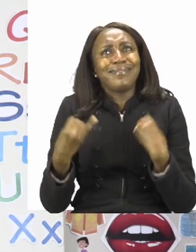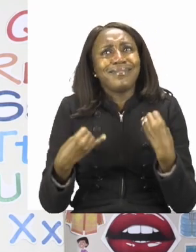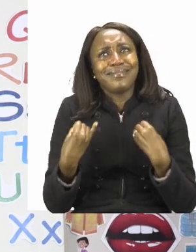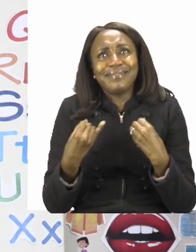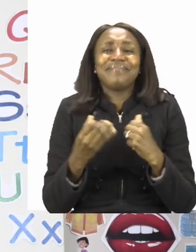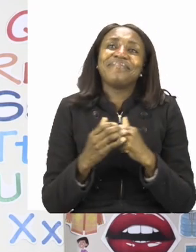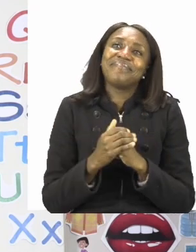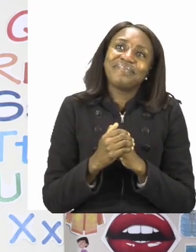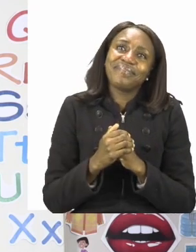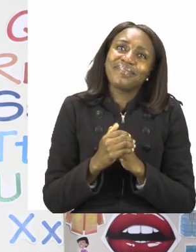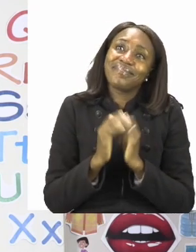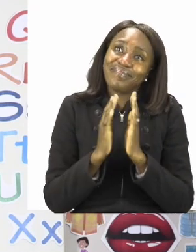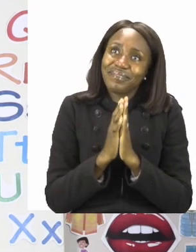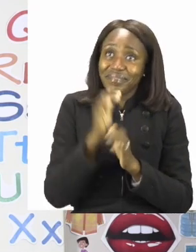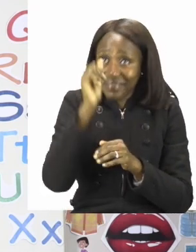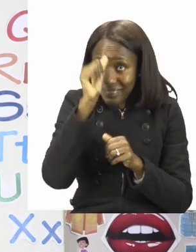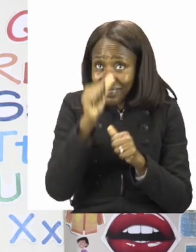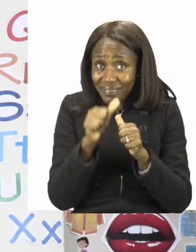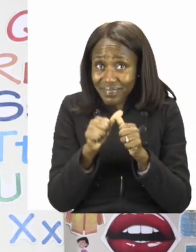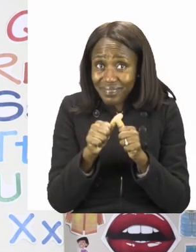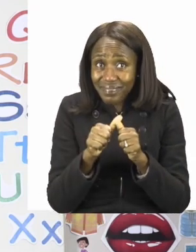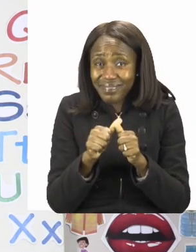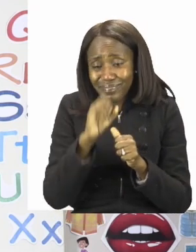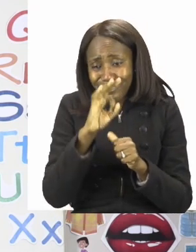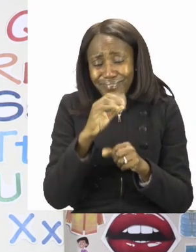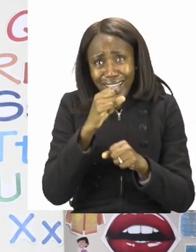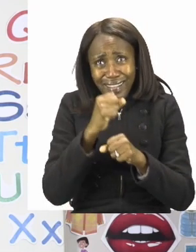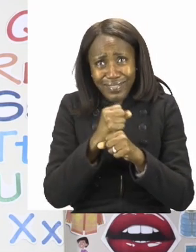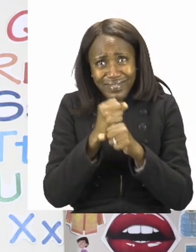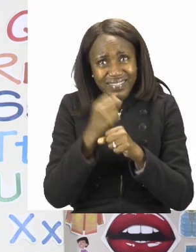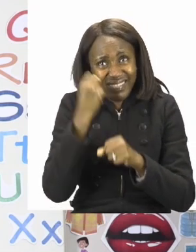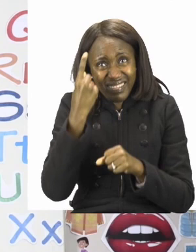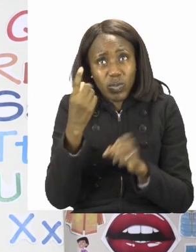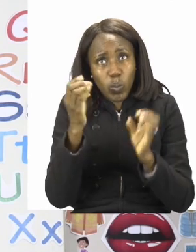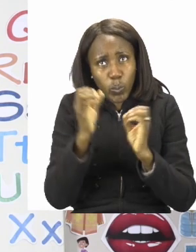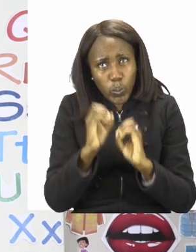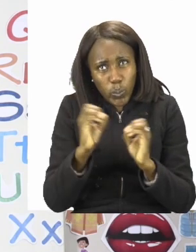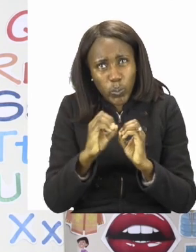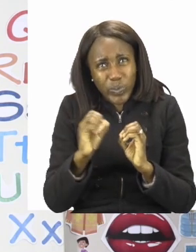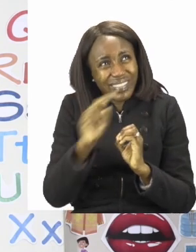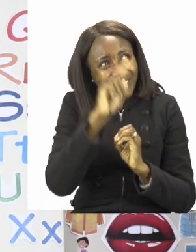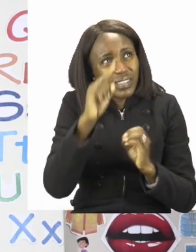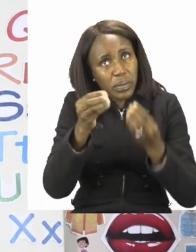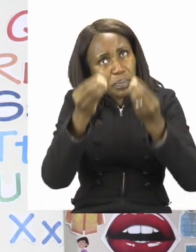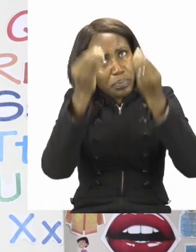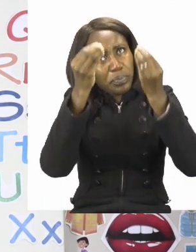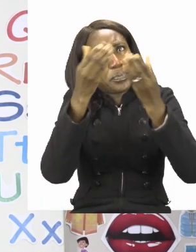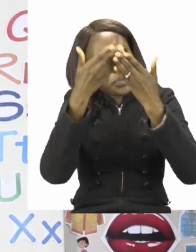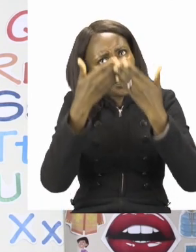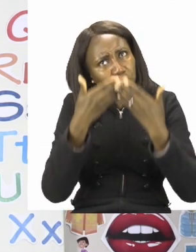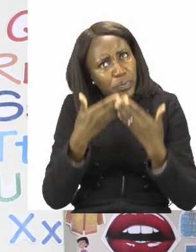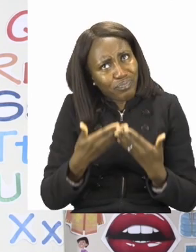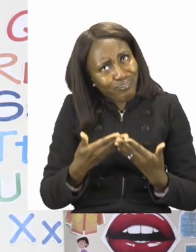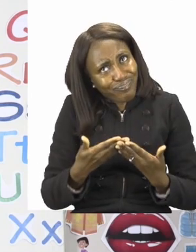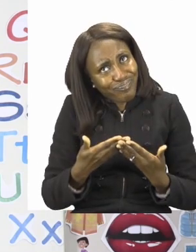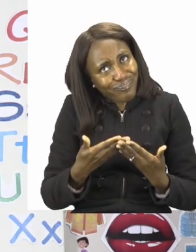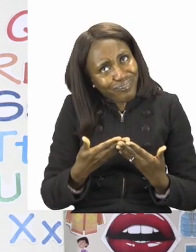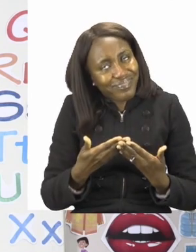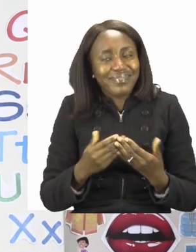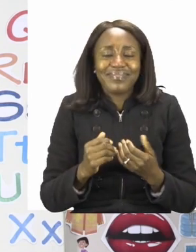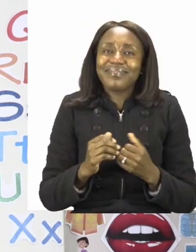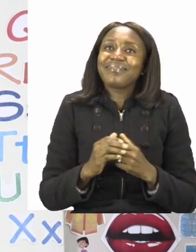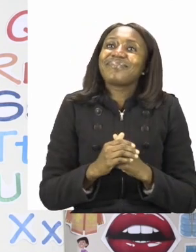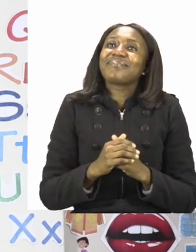did. Remember, if something is too hard or you're not sure what to do, that's okay. You can always ask